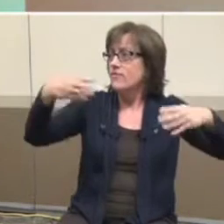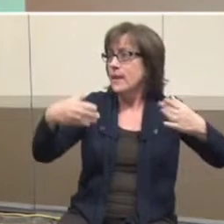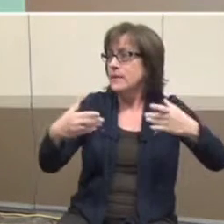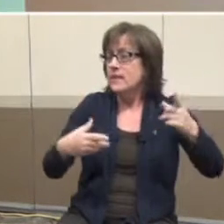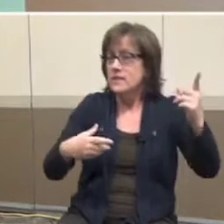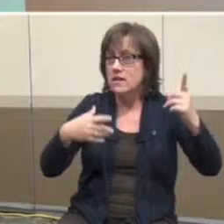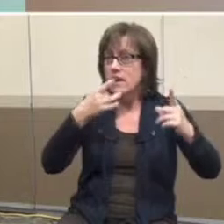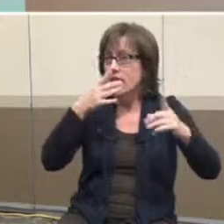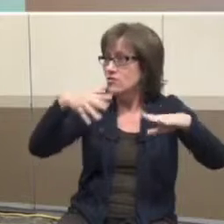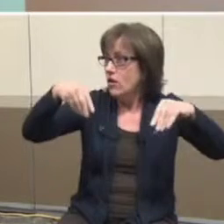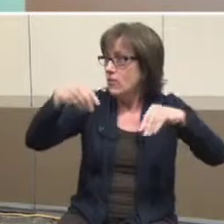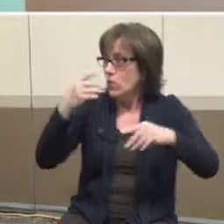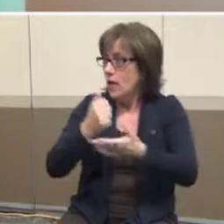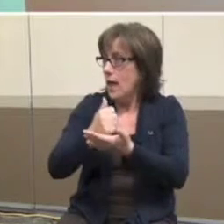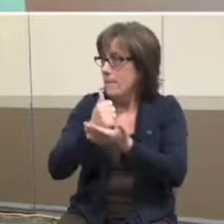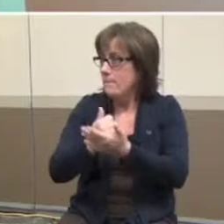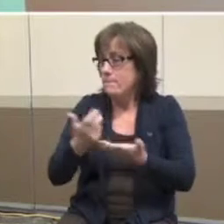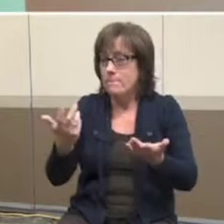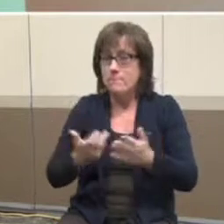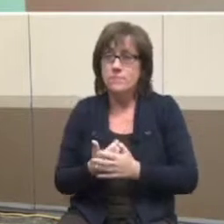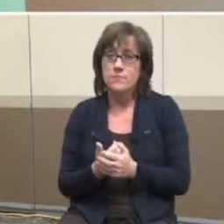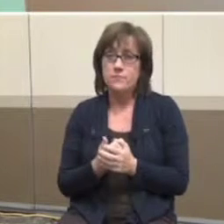Maybe. Will the lights help?